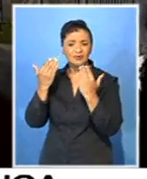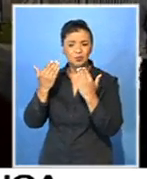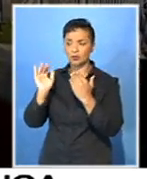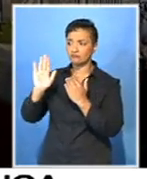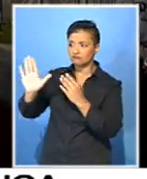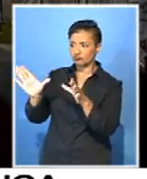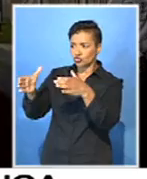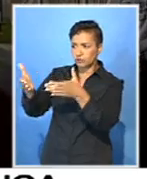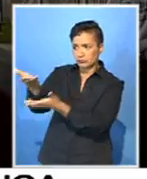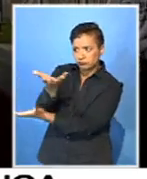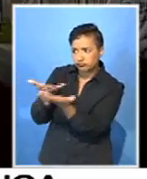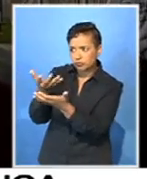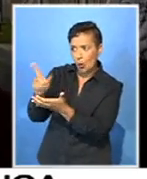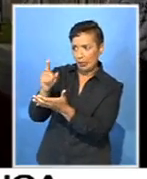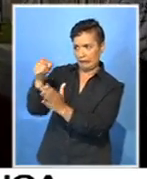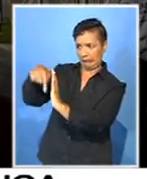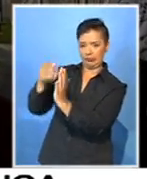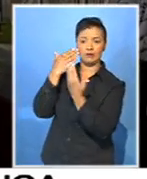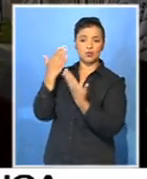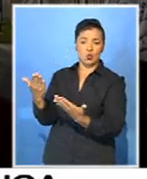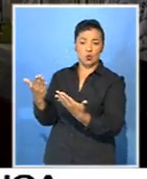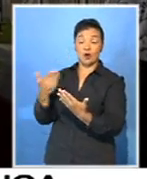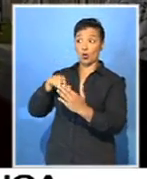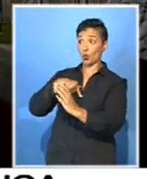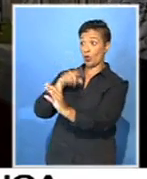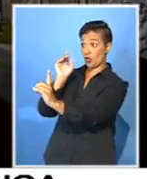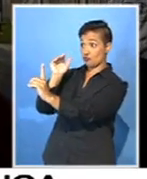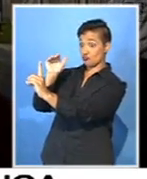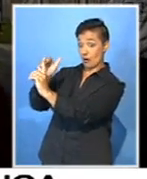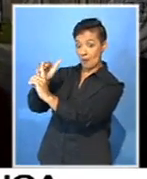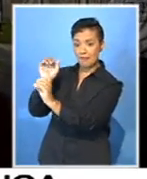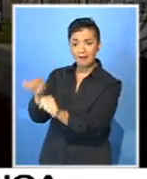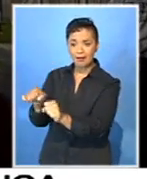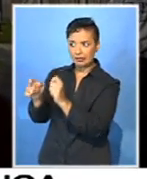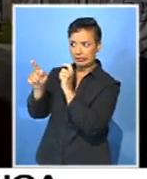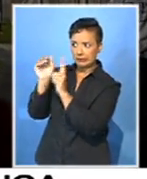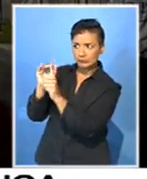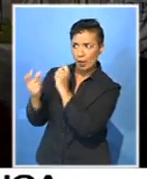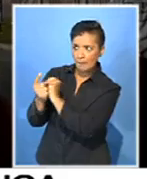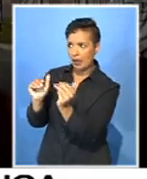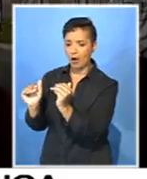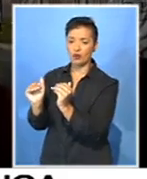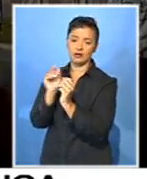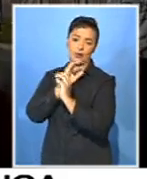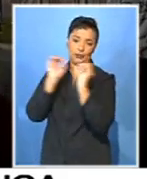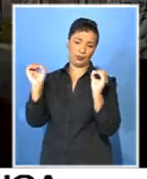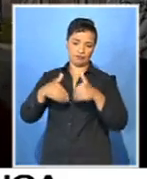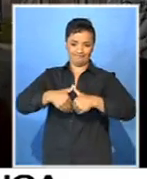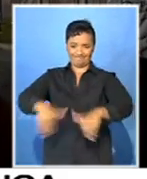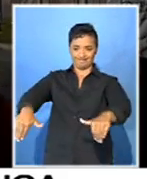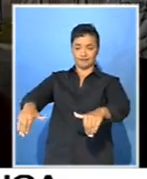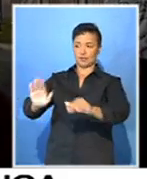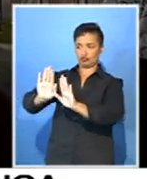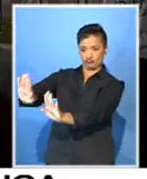kind of discussions will be held, but certainly we are not allowed close to them to get a first-hand account of what happened. What I can,